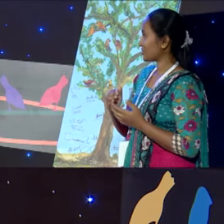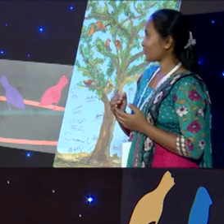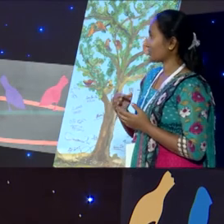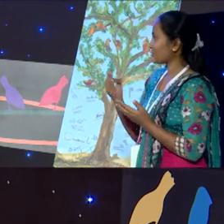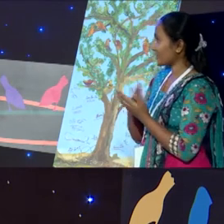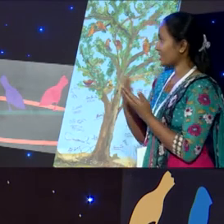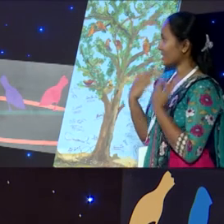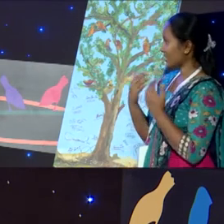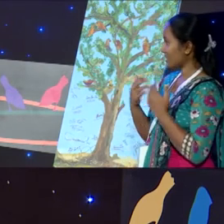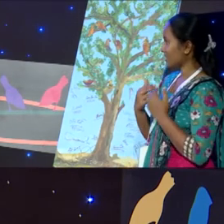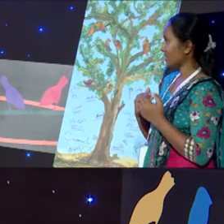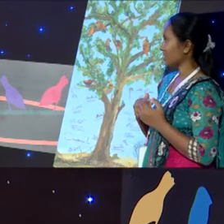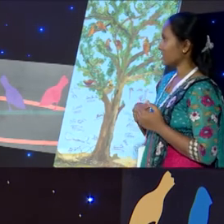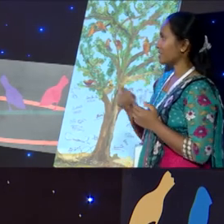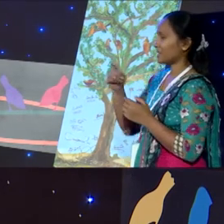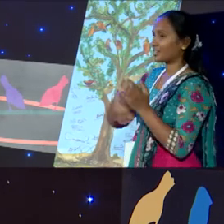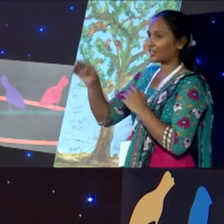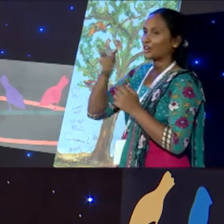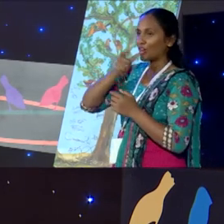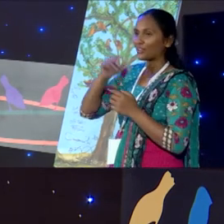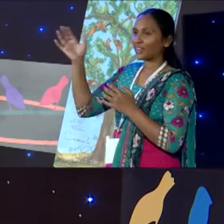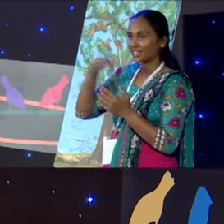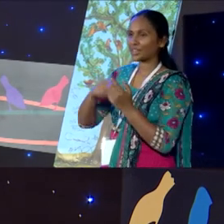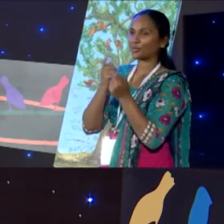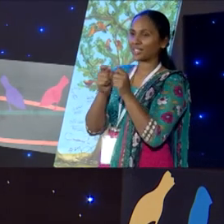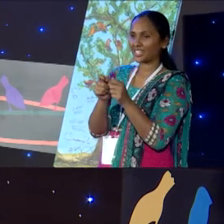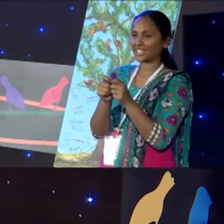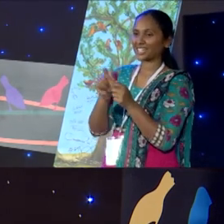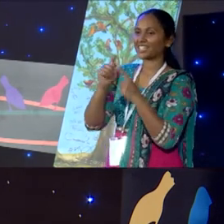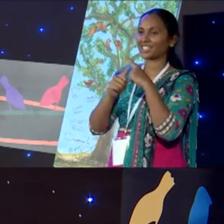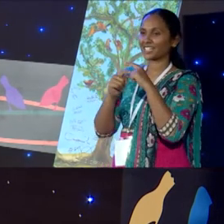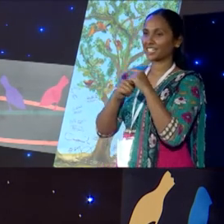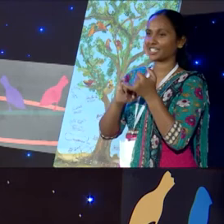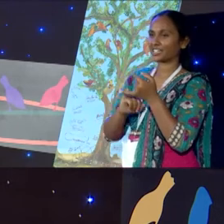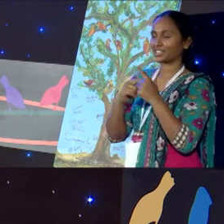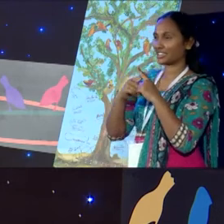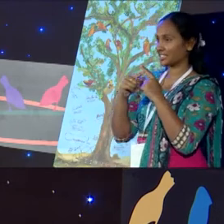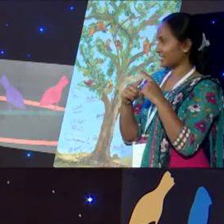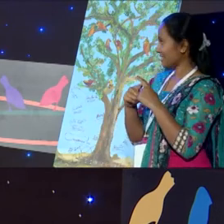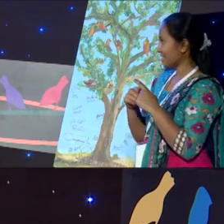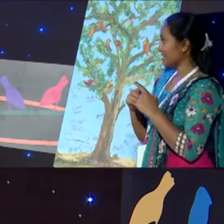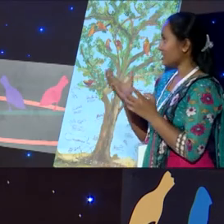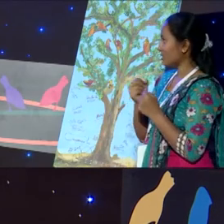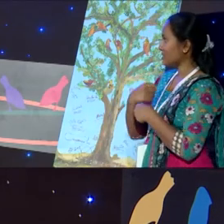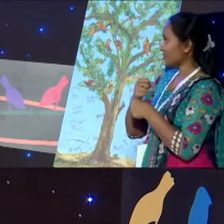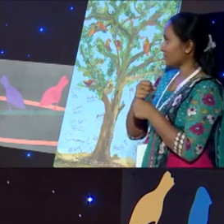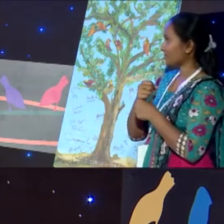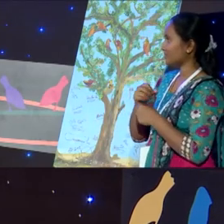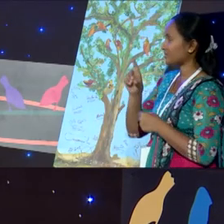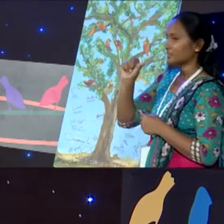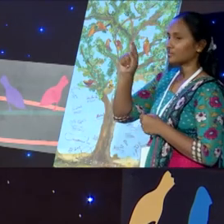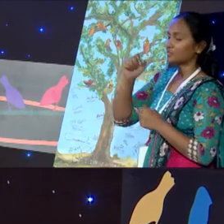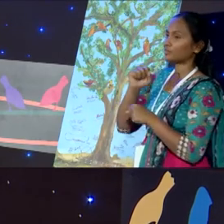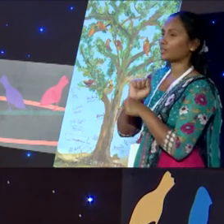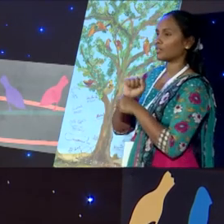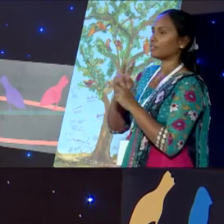come back home and then just get back to texting. It's so much more challenging, interesting, awesome if I have to make efforts to make that date work,